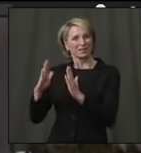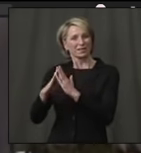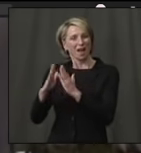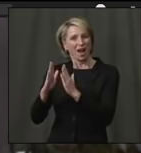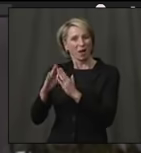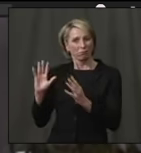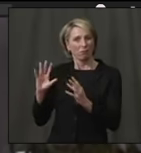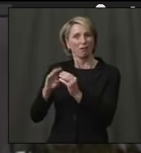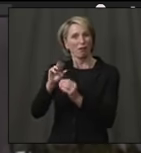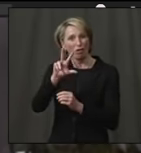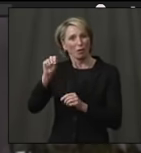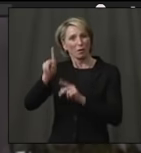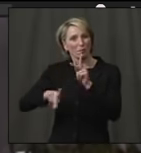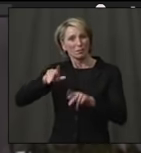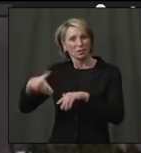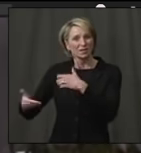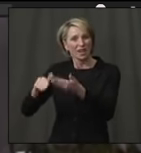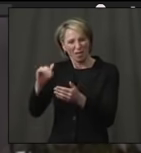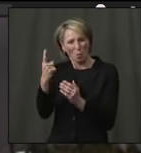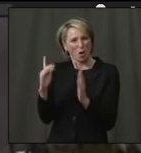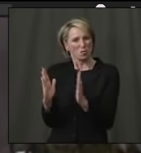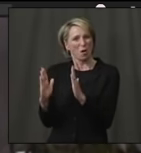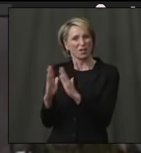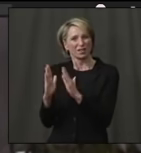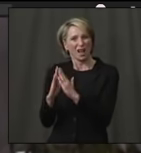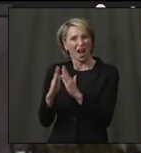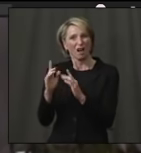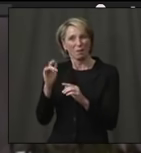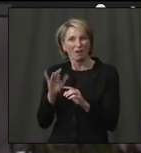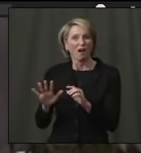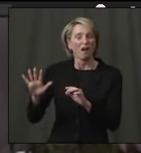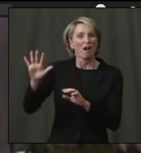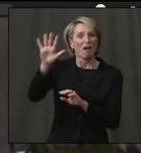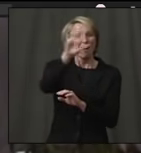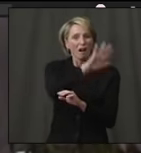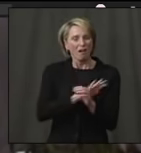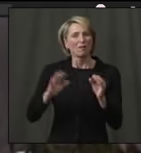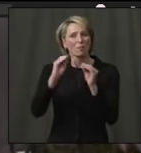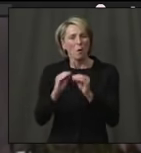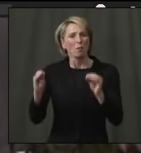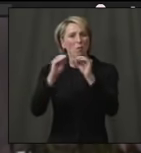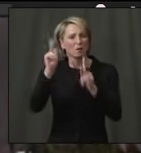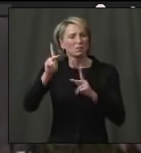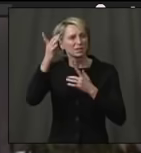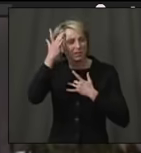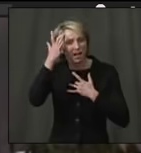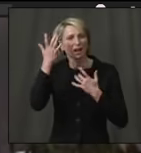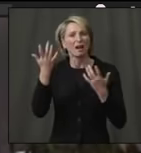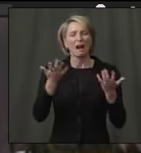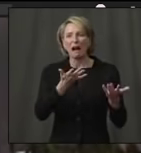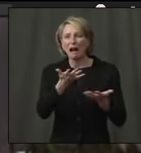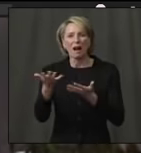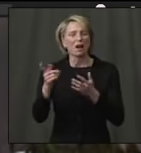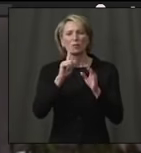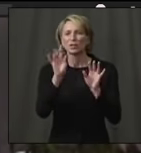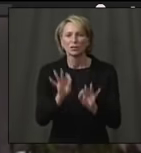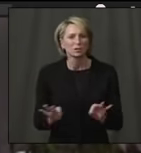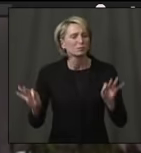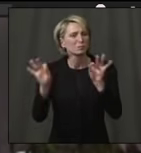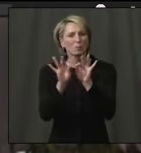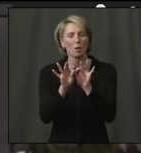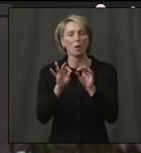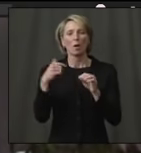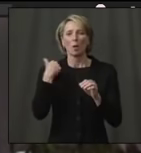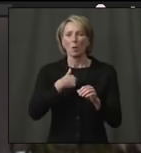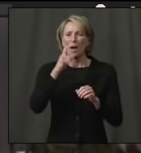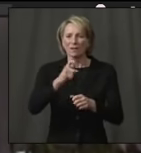corner imaginable, to be able to control the statistics and have a better understanding, have our people feel more